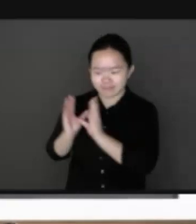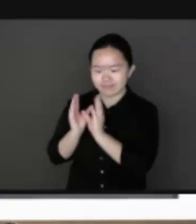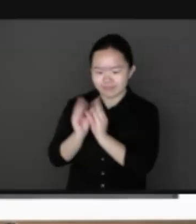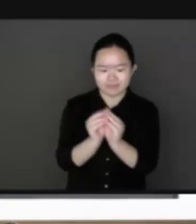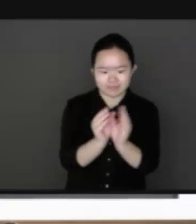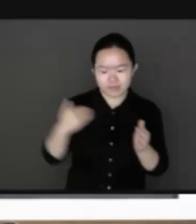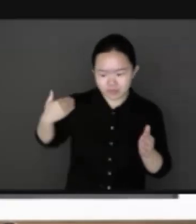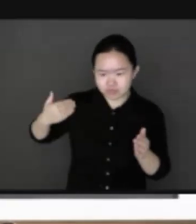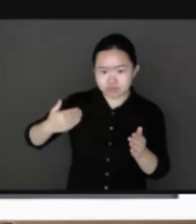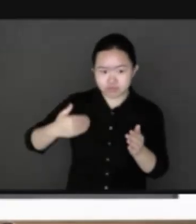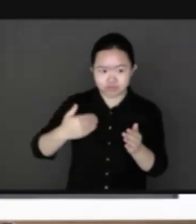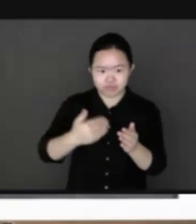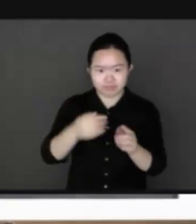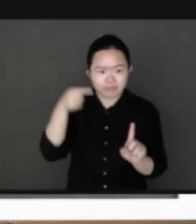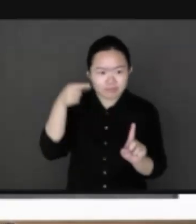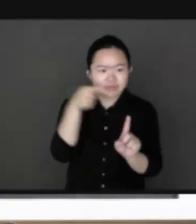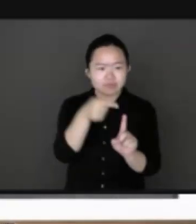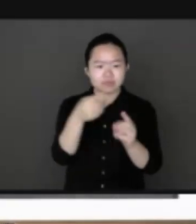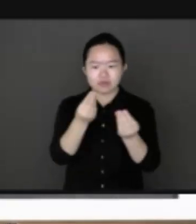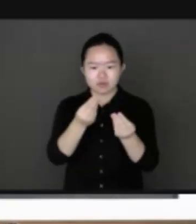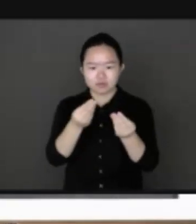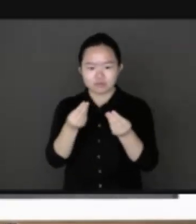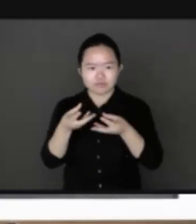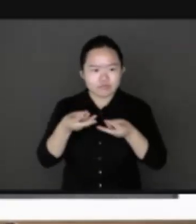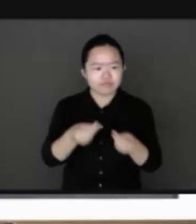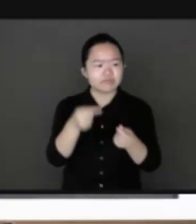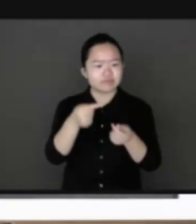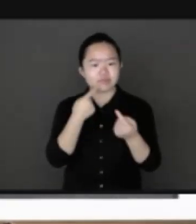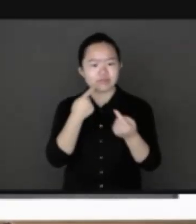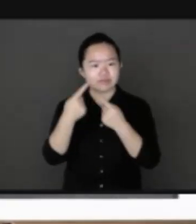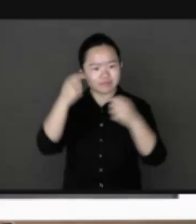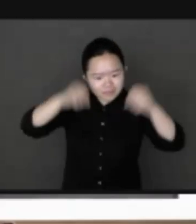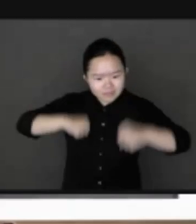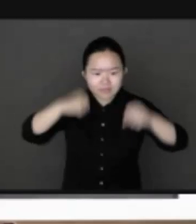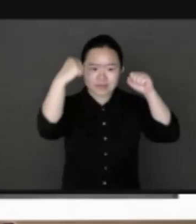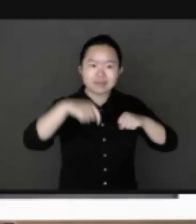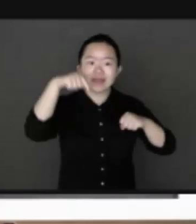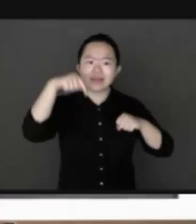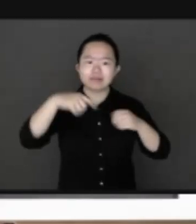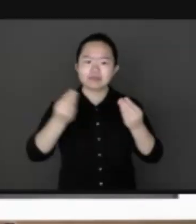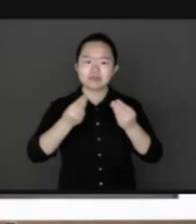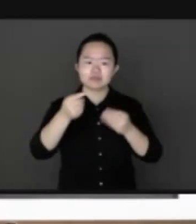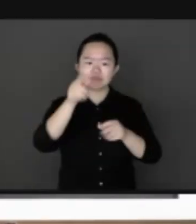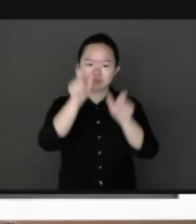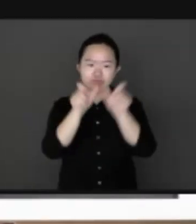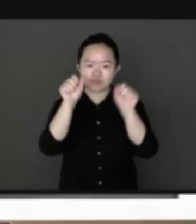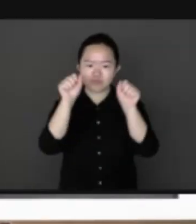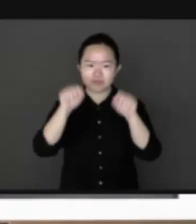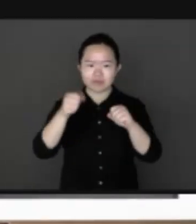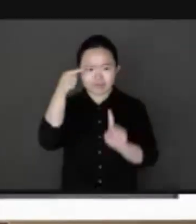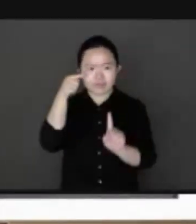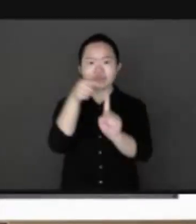in order to see if we, with discussion and a consensus-making process, could maybe reach some kind of idea of how